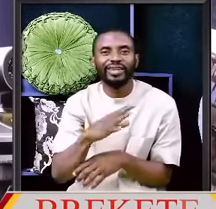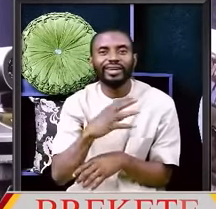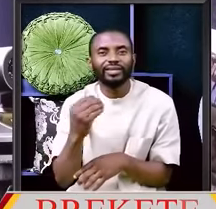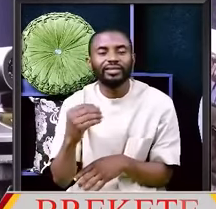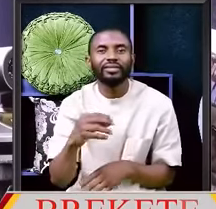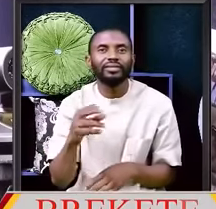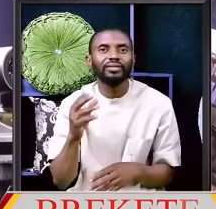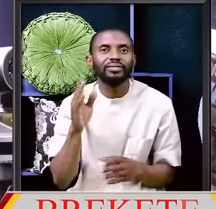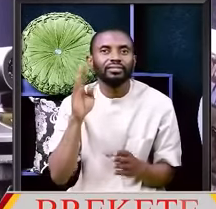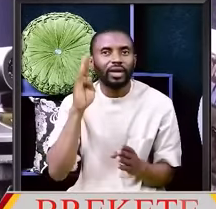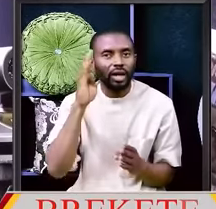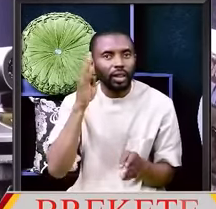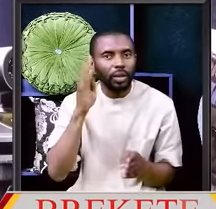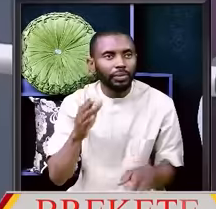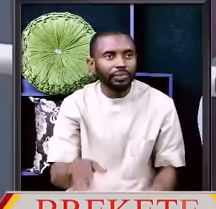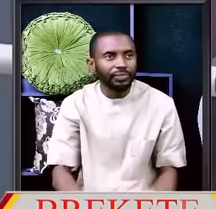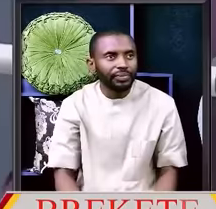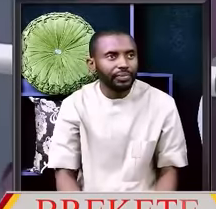Hello?